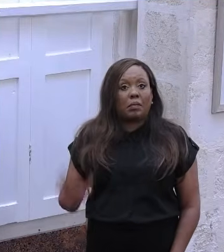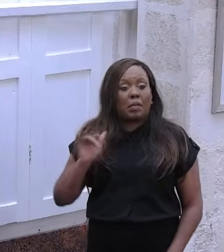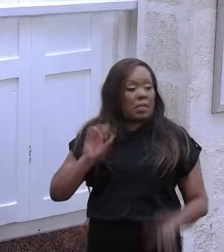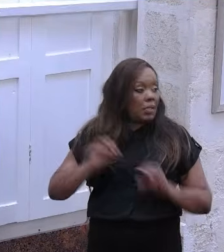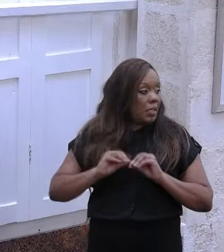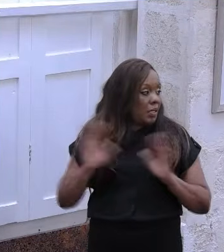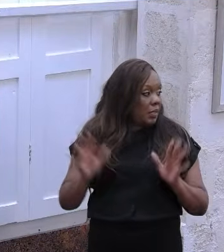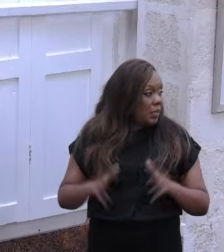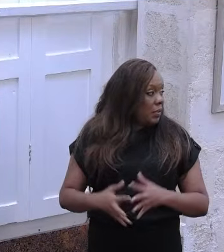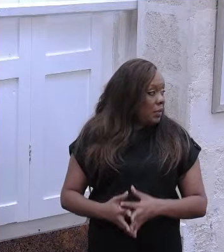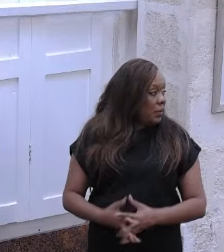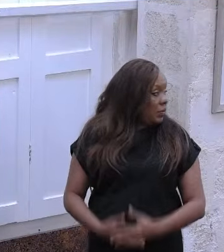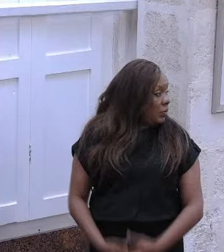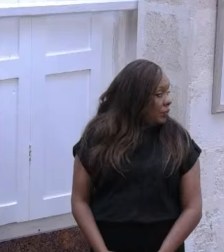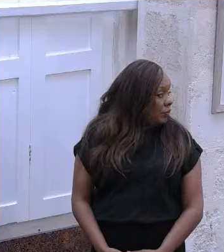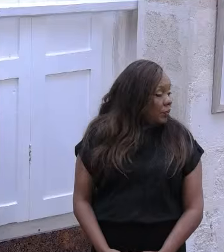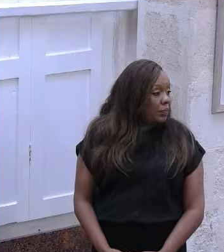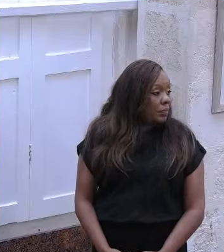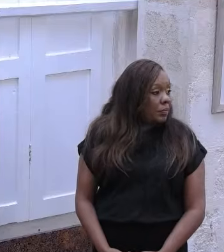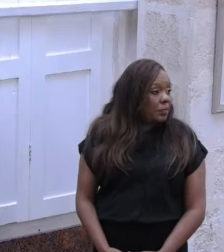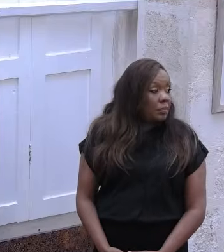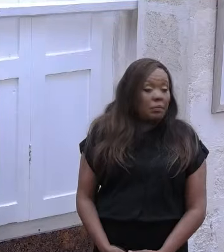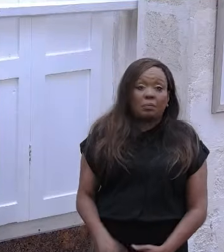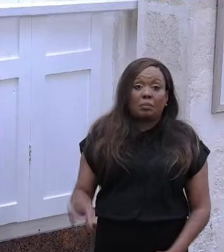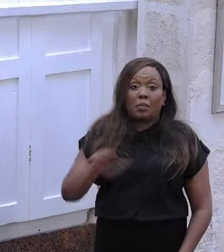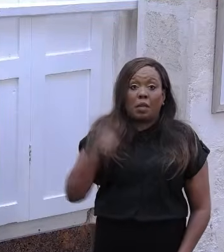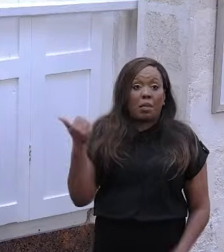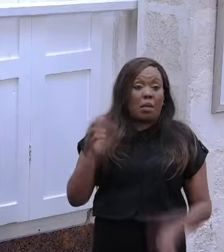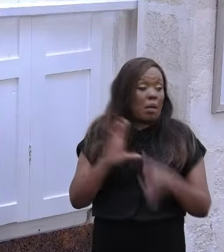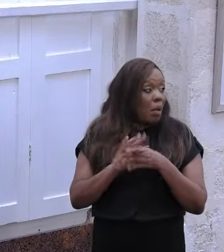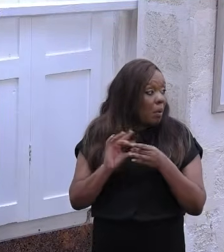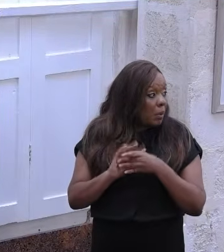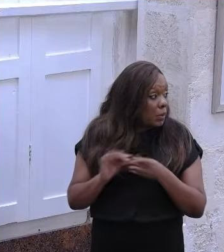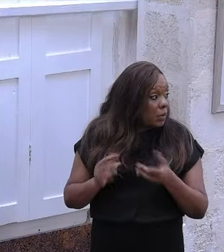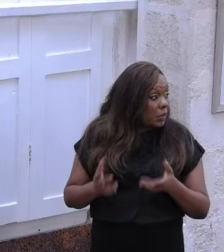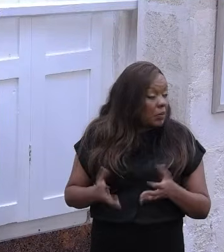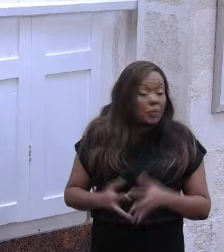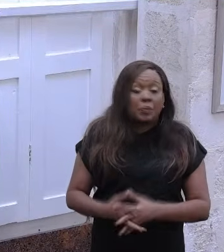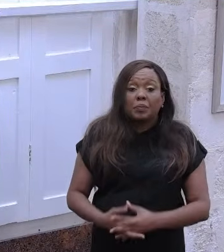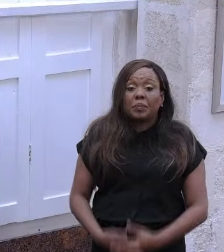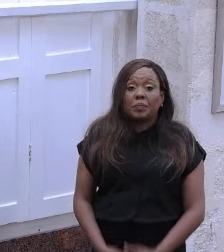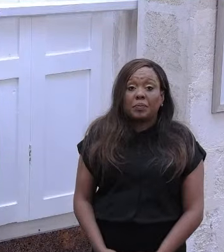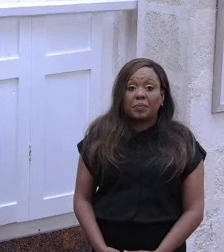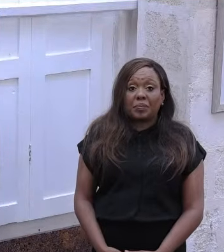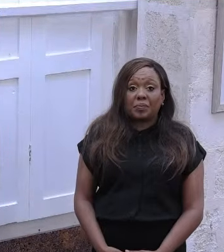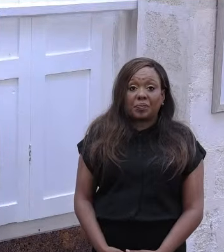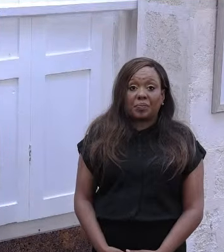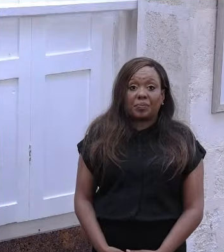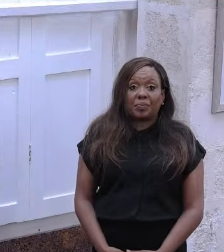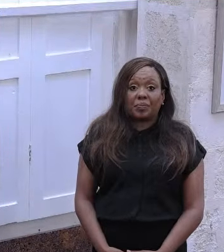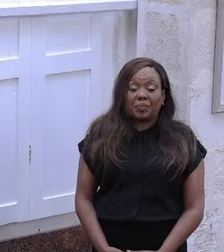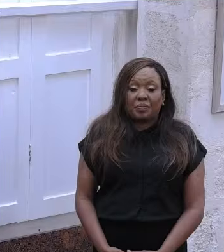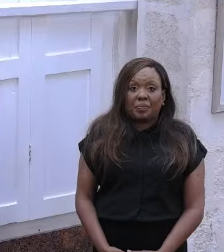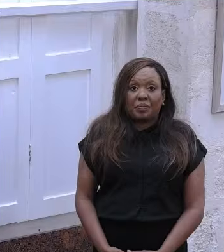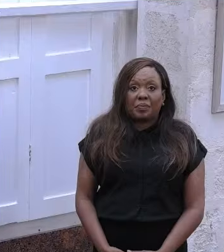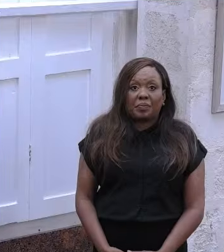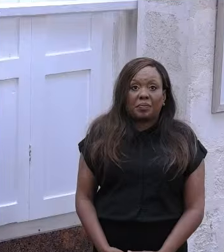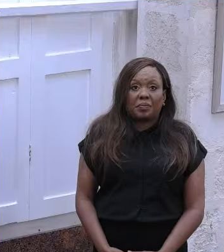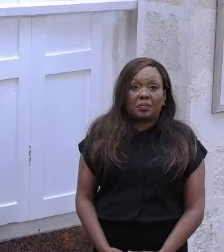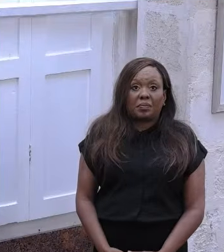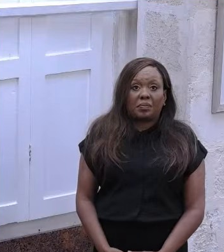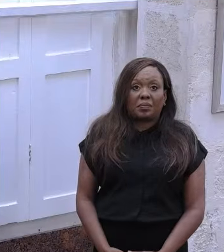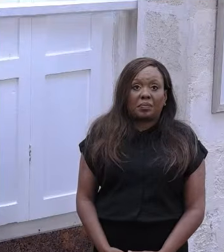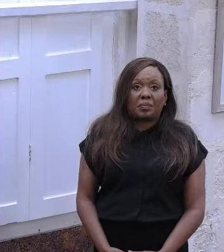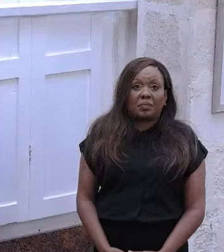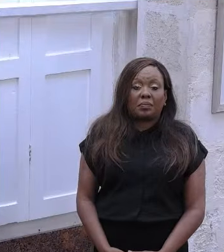Any other comments? Okay, thanks.